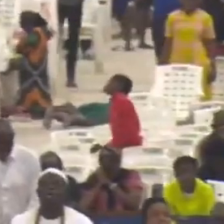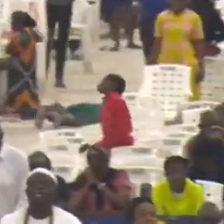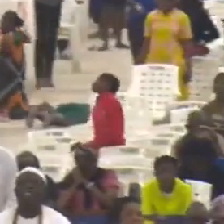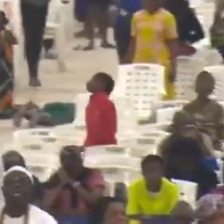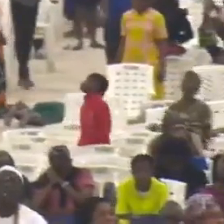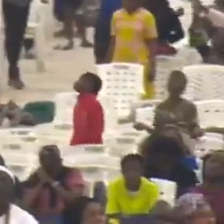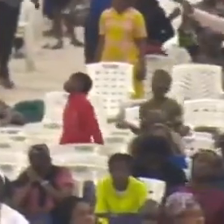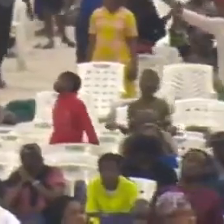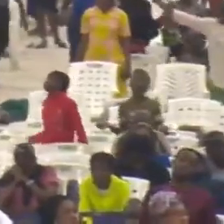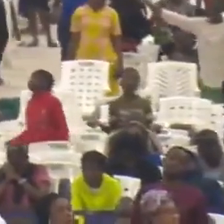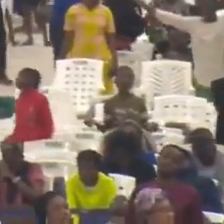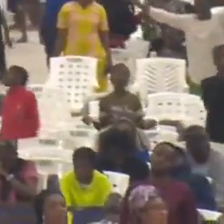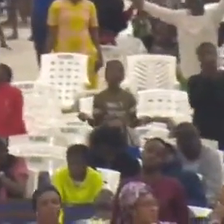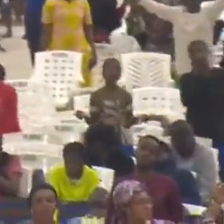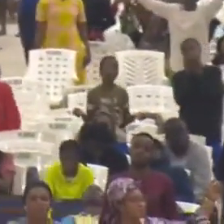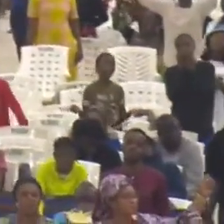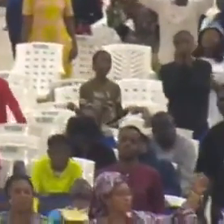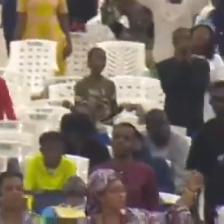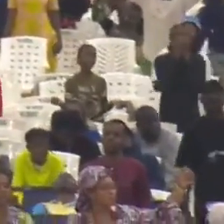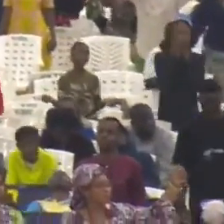The one who had never failed.